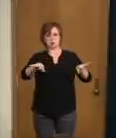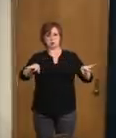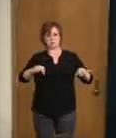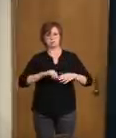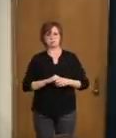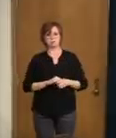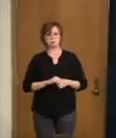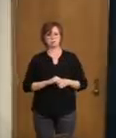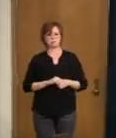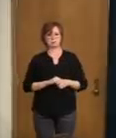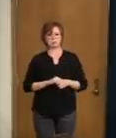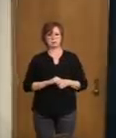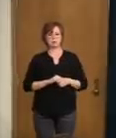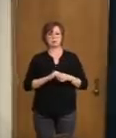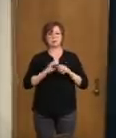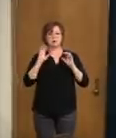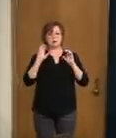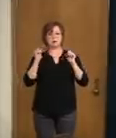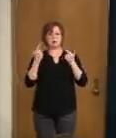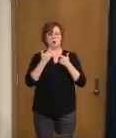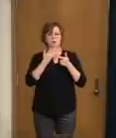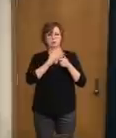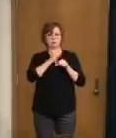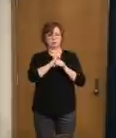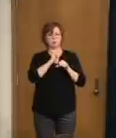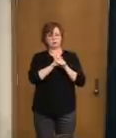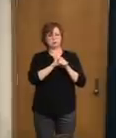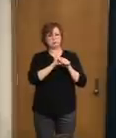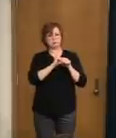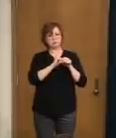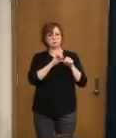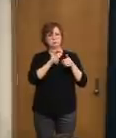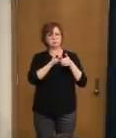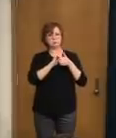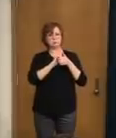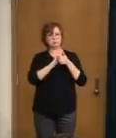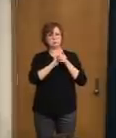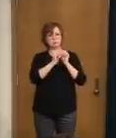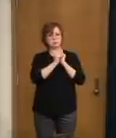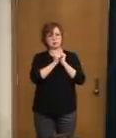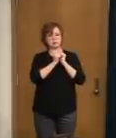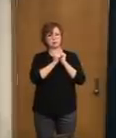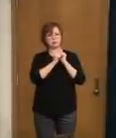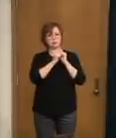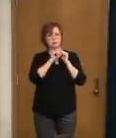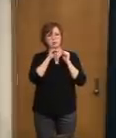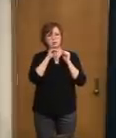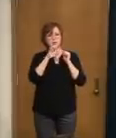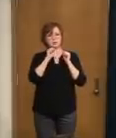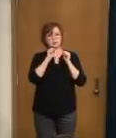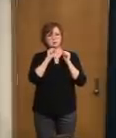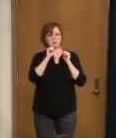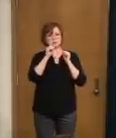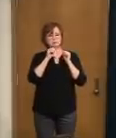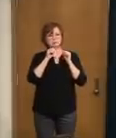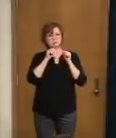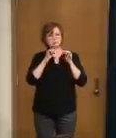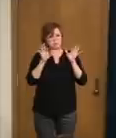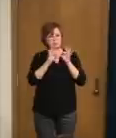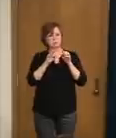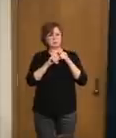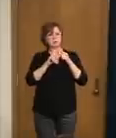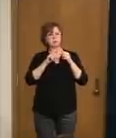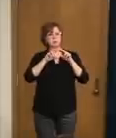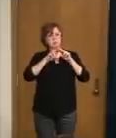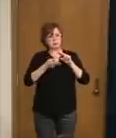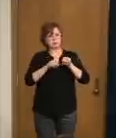has significant consequences. I'll just see if I have any other points further to the presentation.